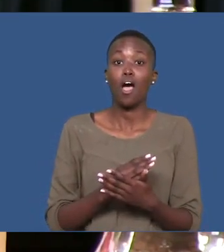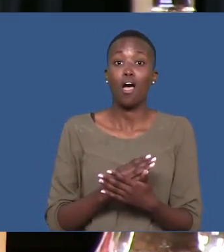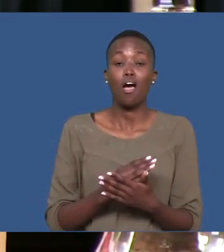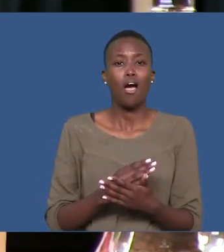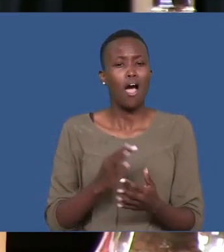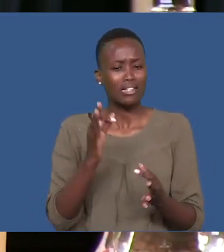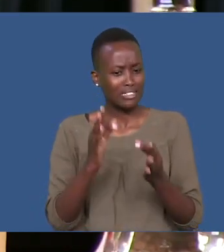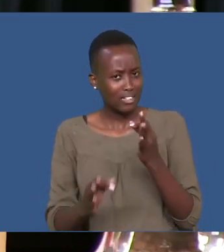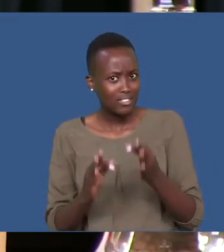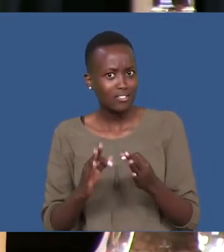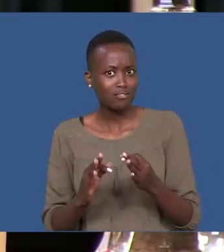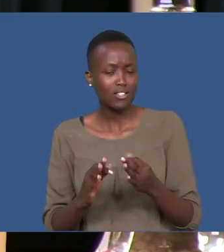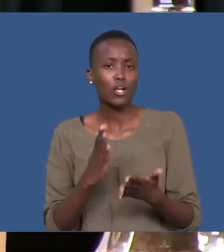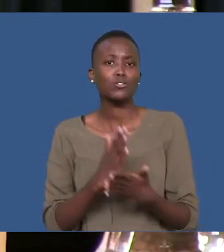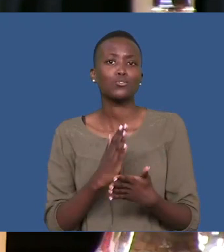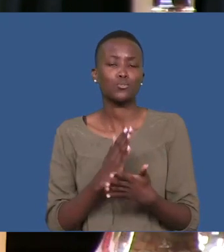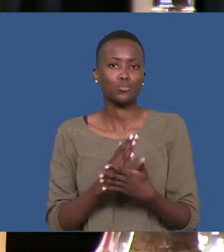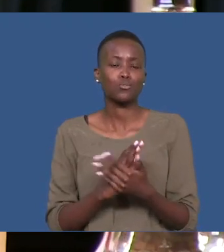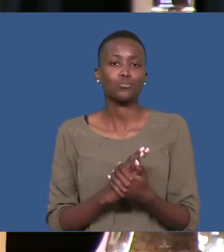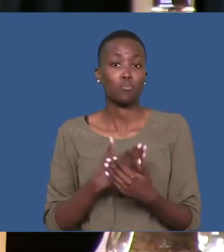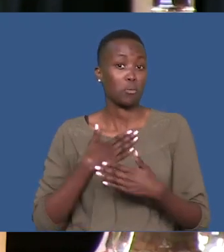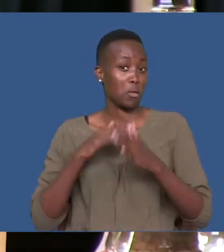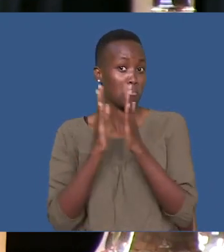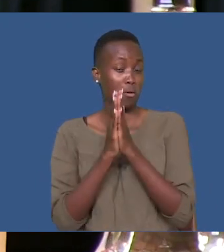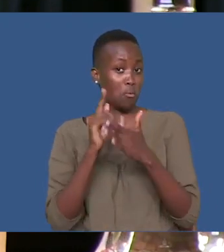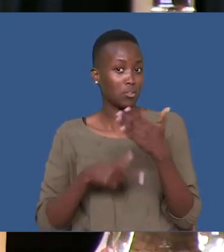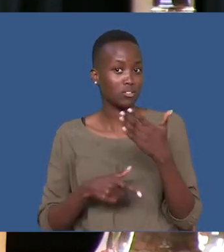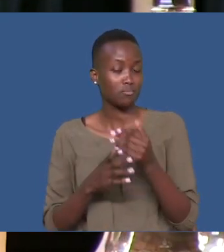pray that as this teens minister and the Sunday school